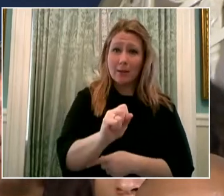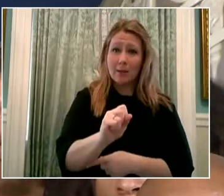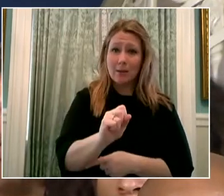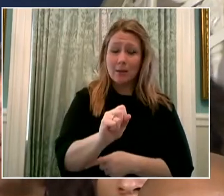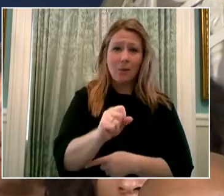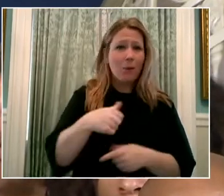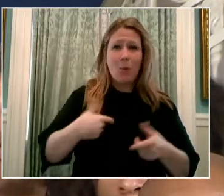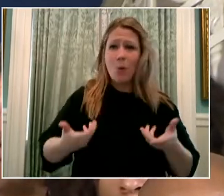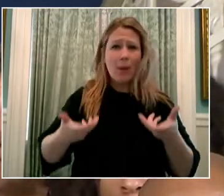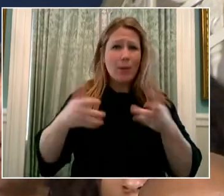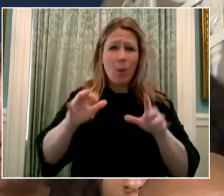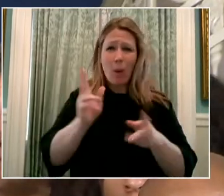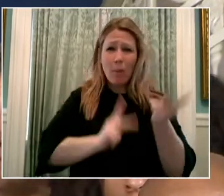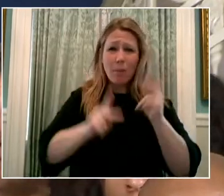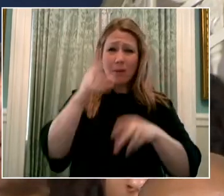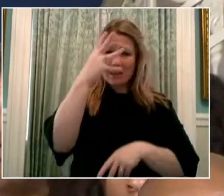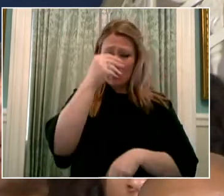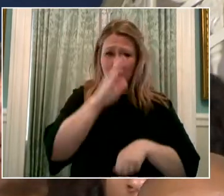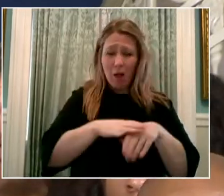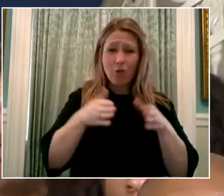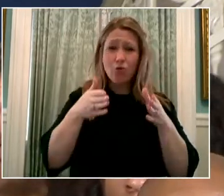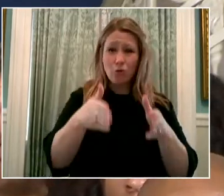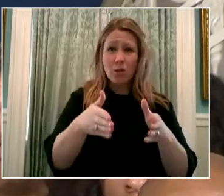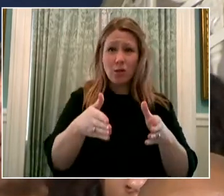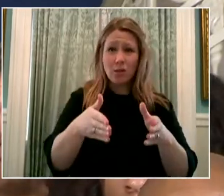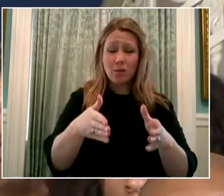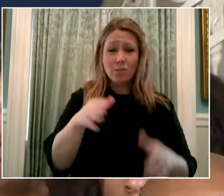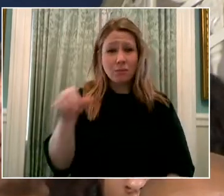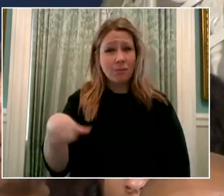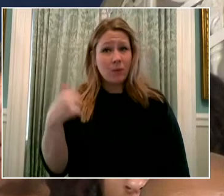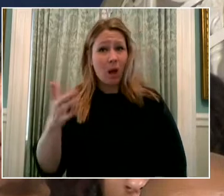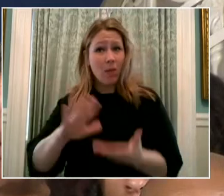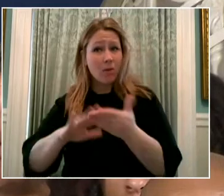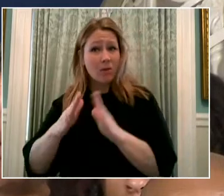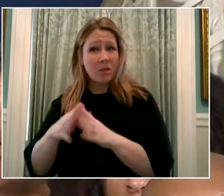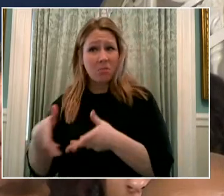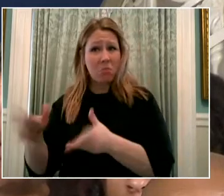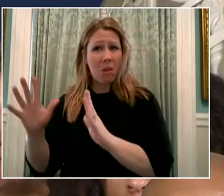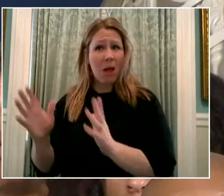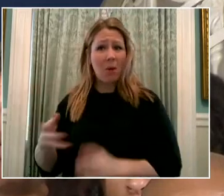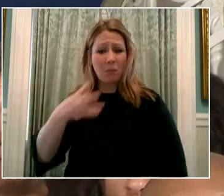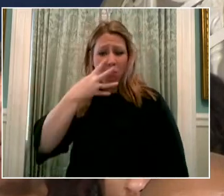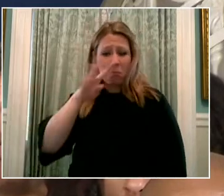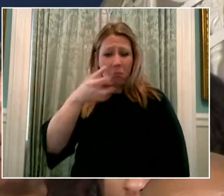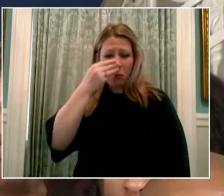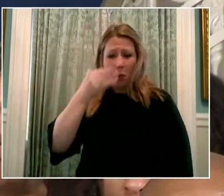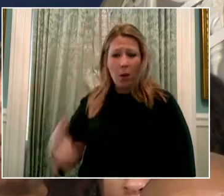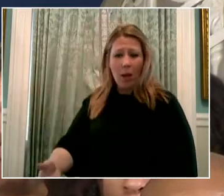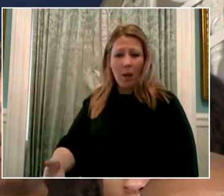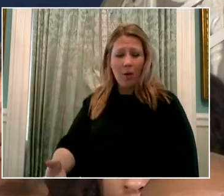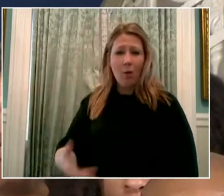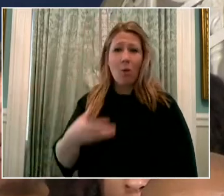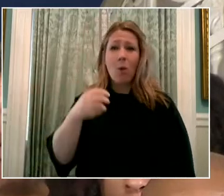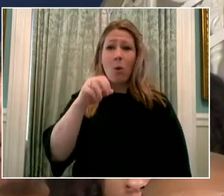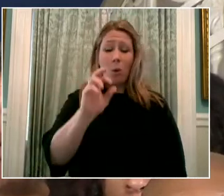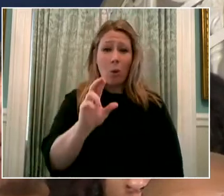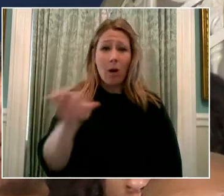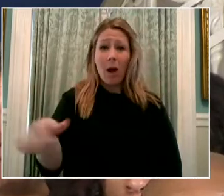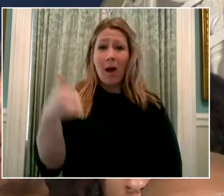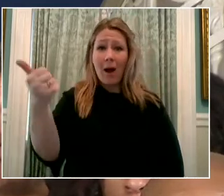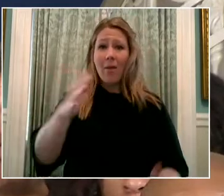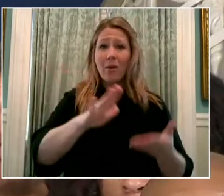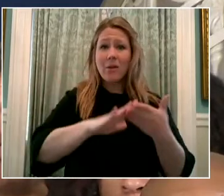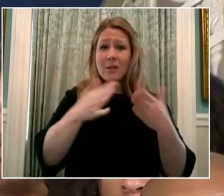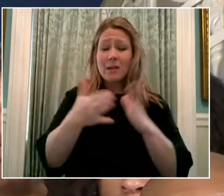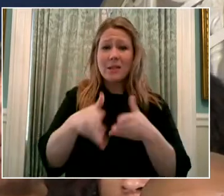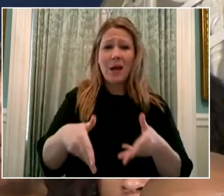in the streets like in other cities or go without emergency health care or education, that cannot